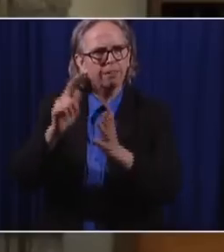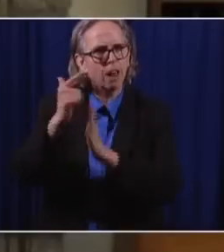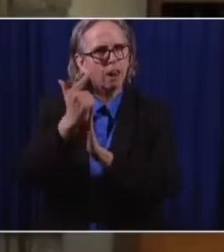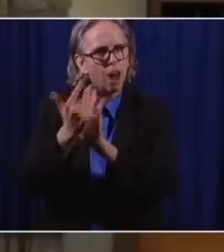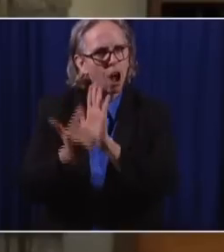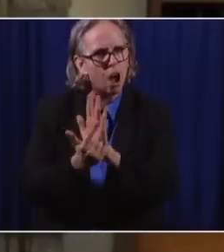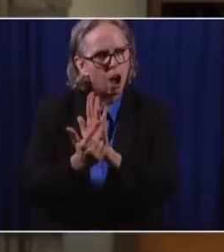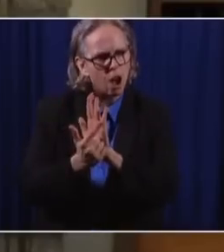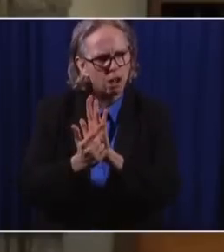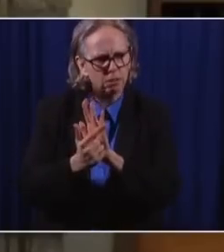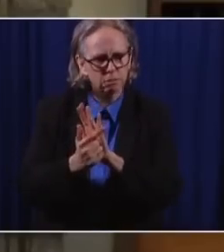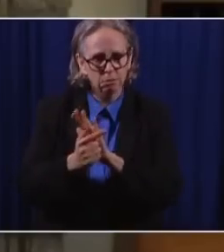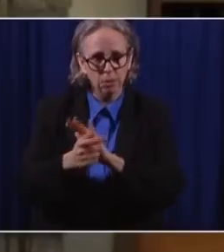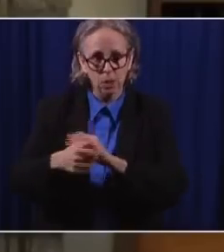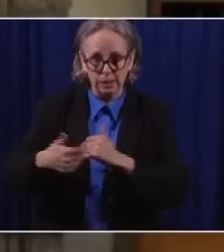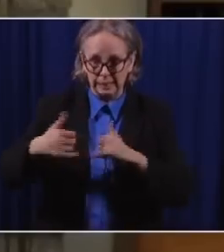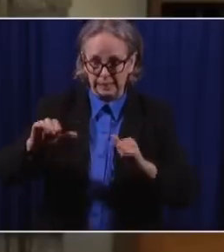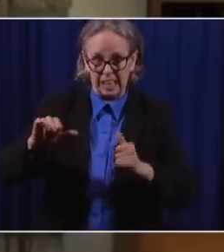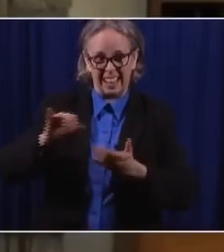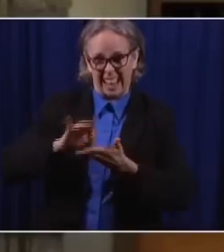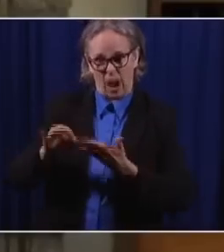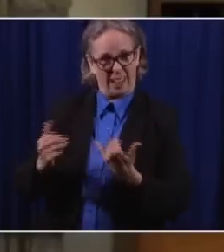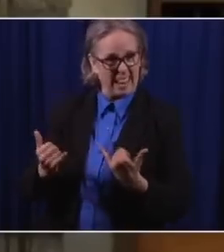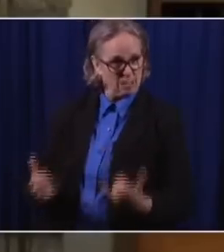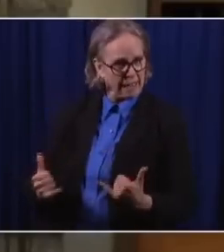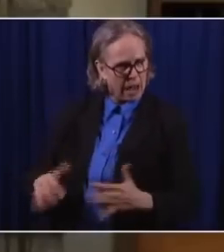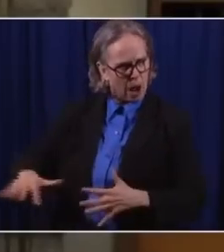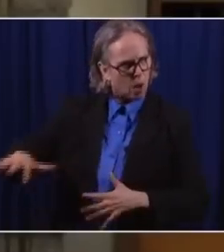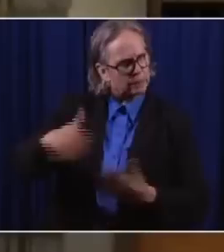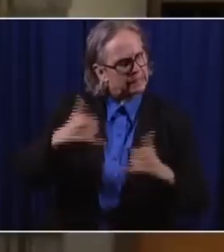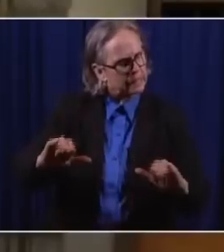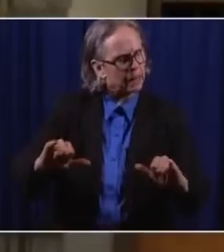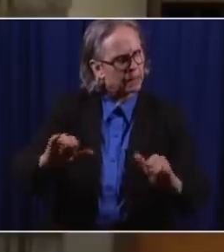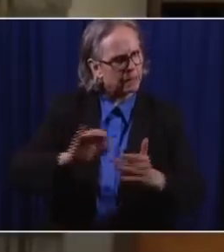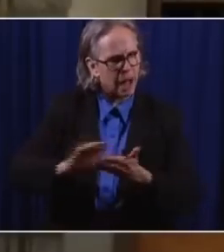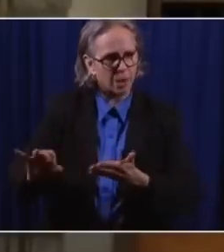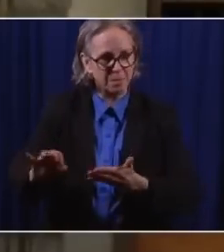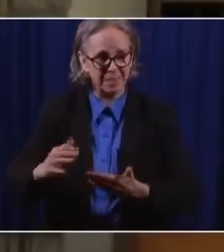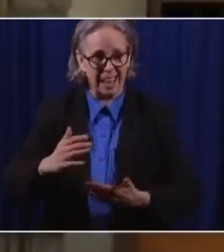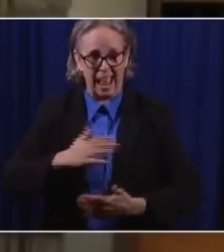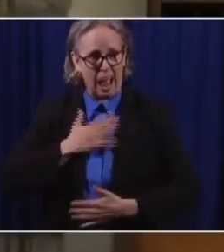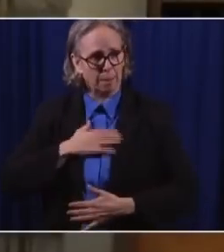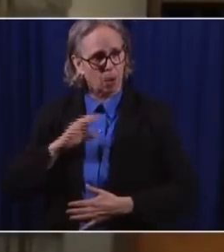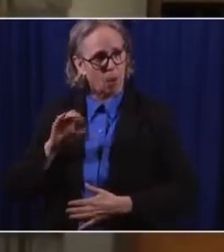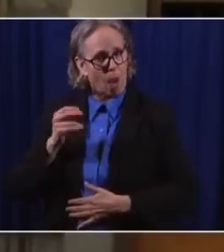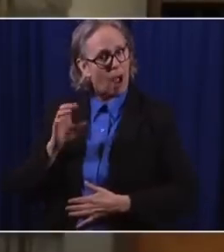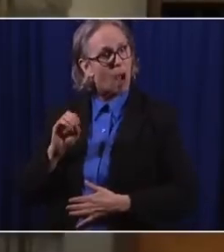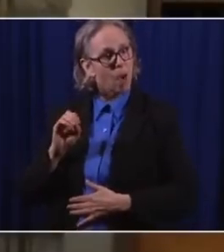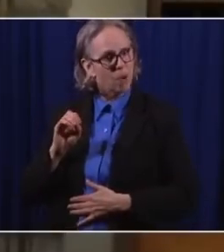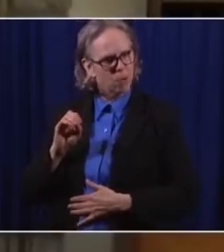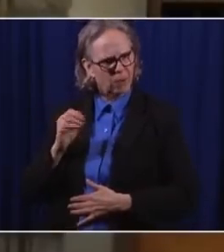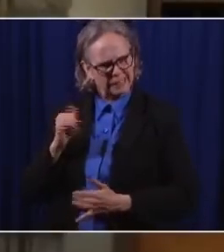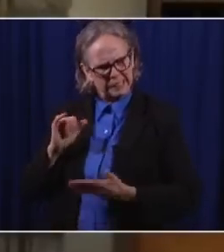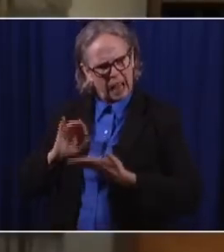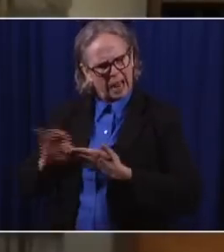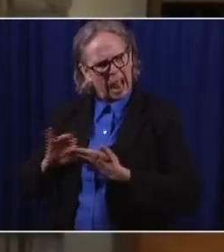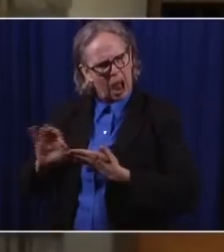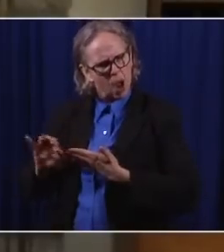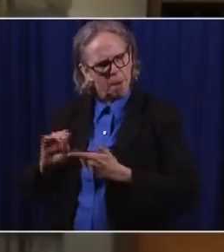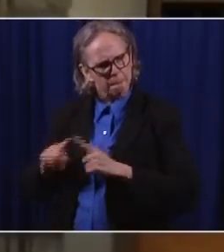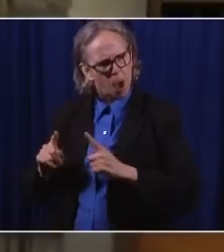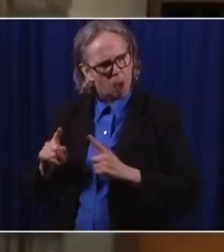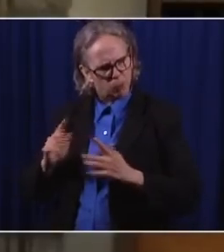counted. I'm happy that, we're not seeing Ohio spotlighted as still counting, a whole bunch of